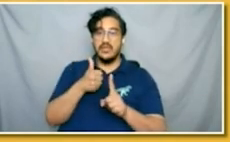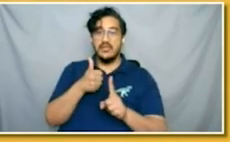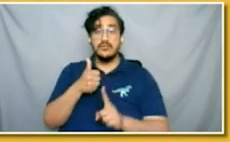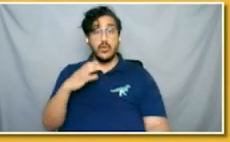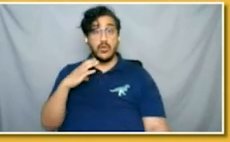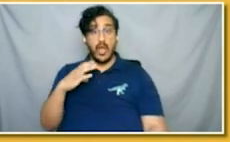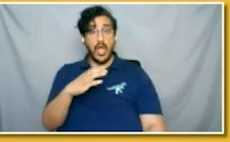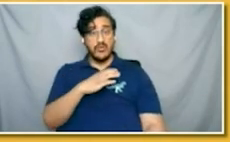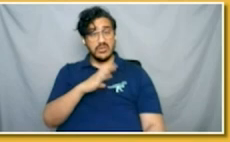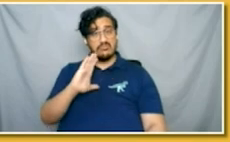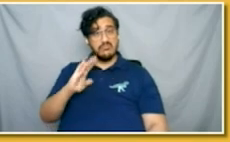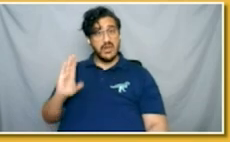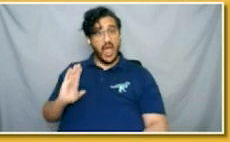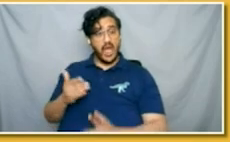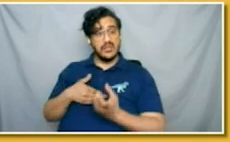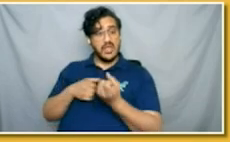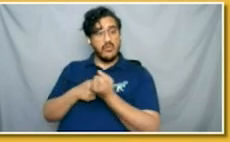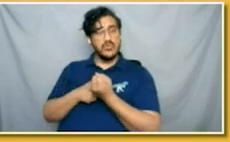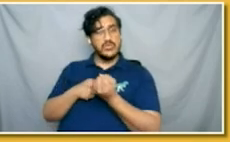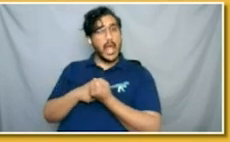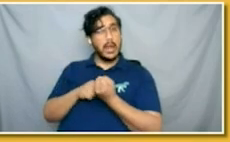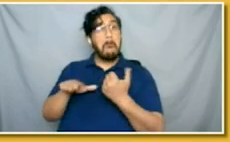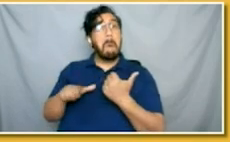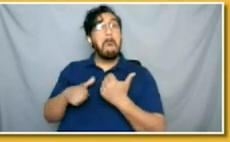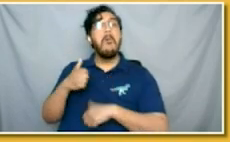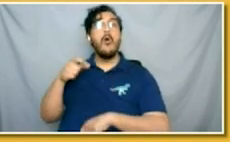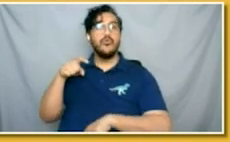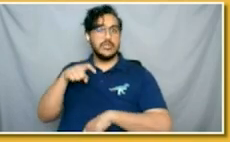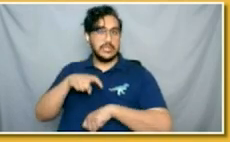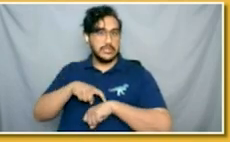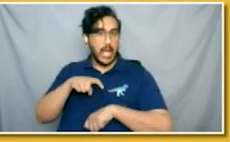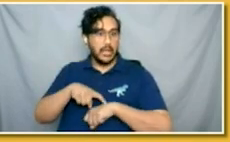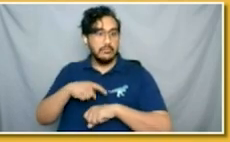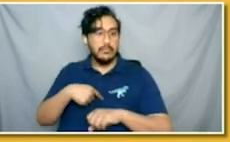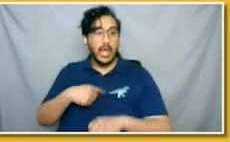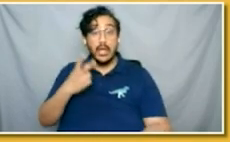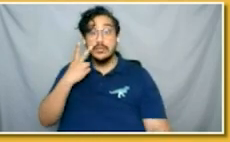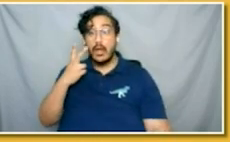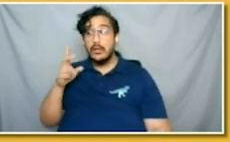most cases. You know, I saw Democrats and Republicans